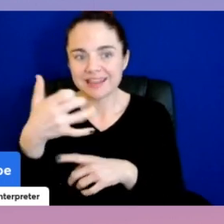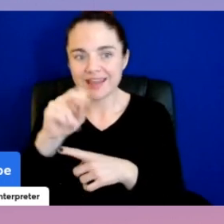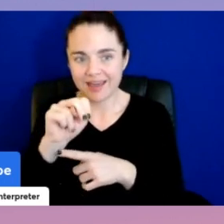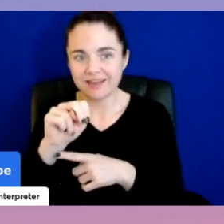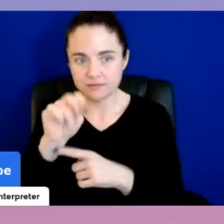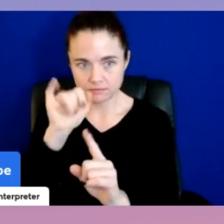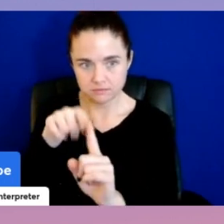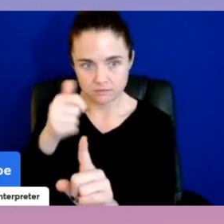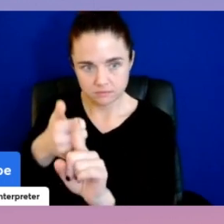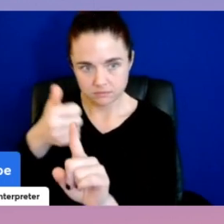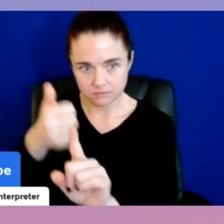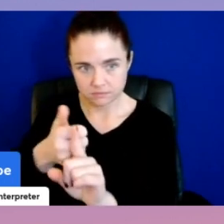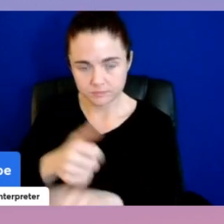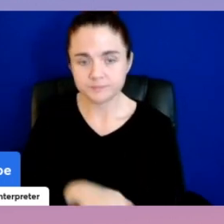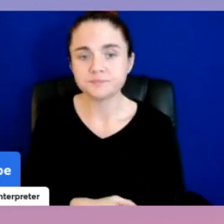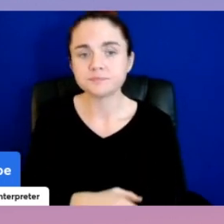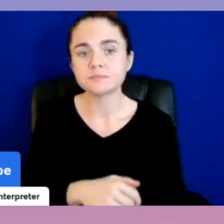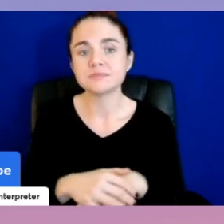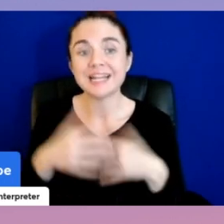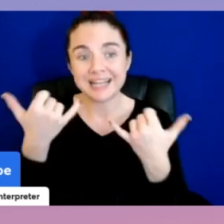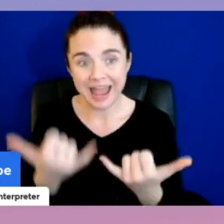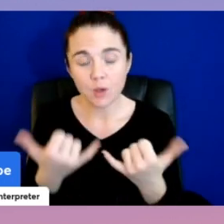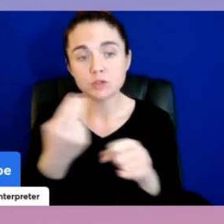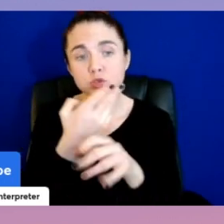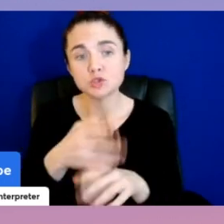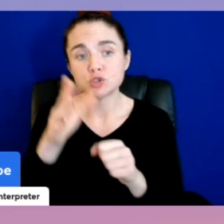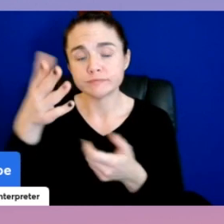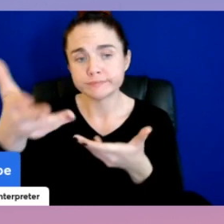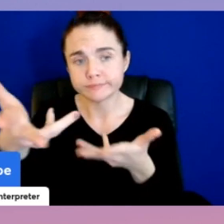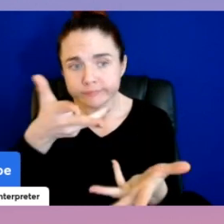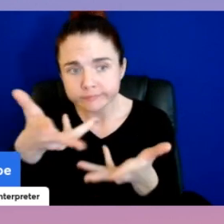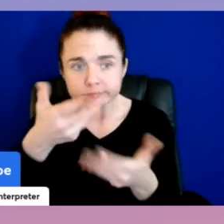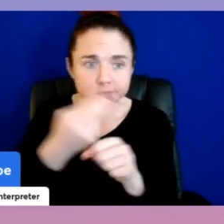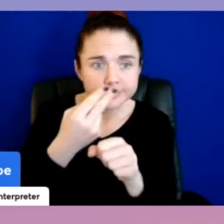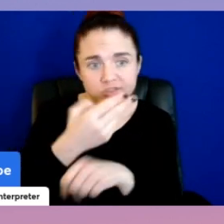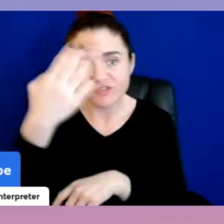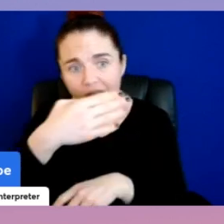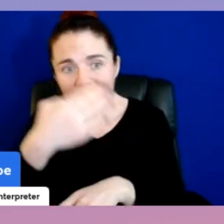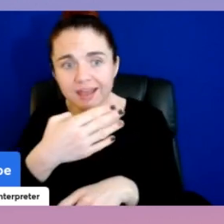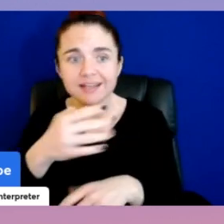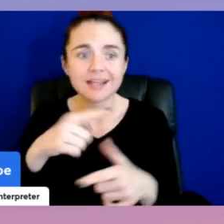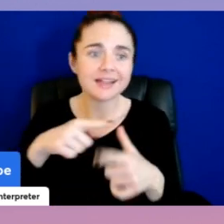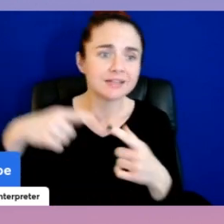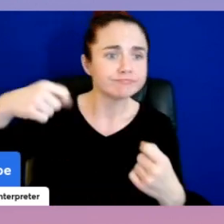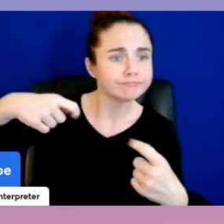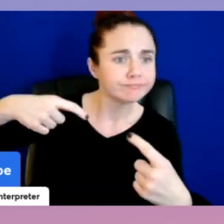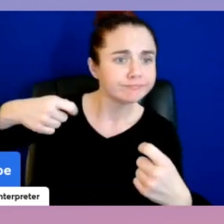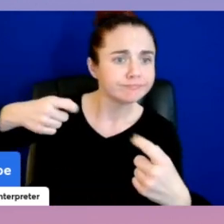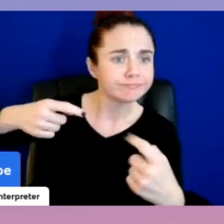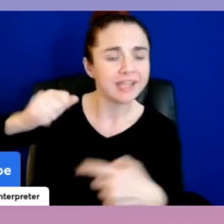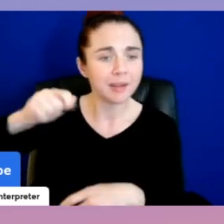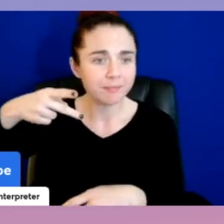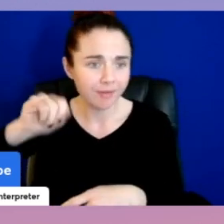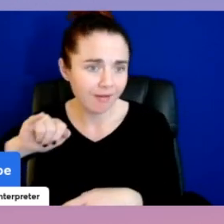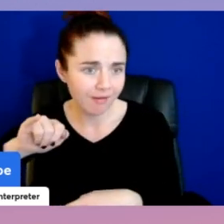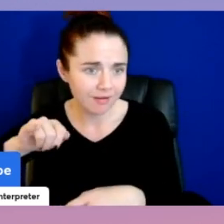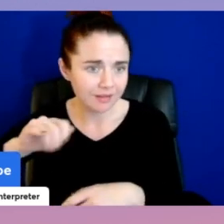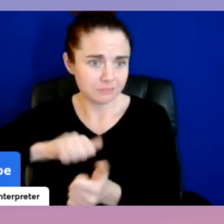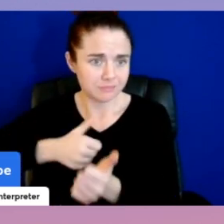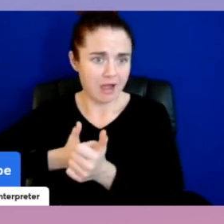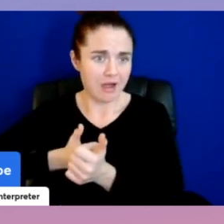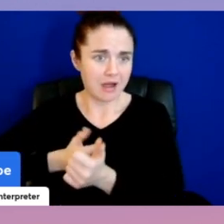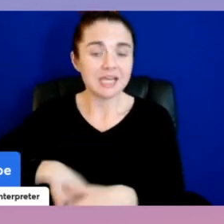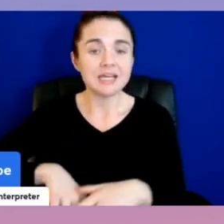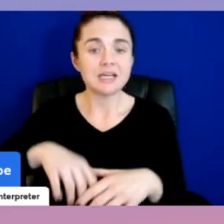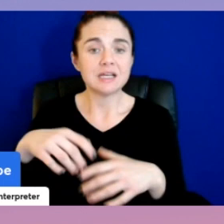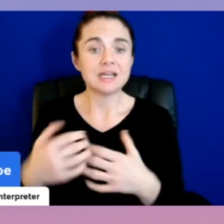framework. As the user interacts with the front end talks to the backend API. And then our data